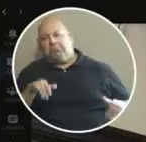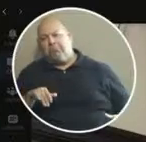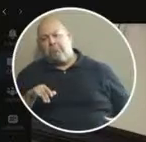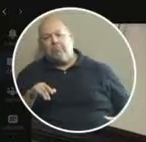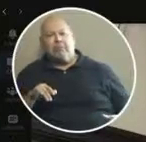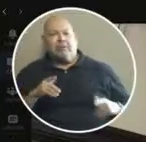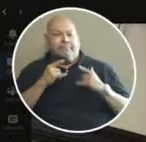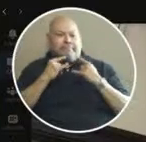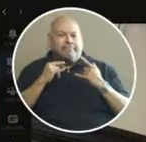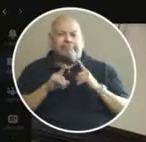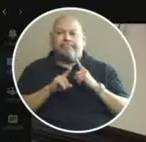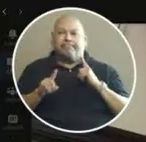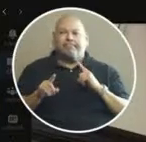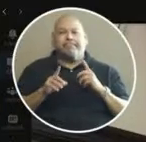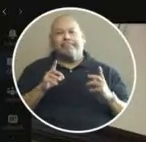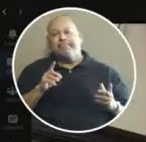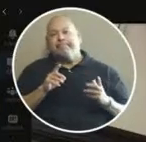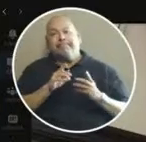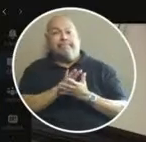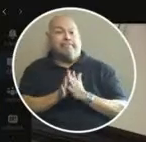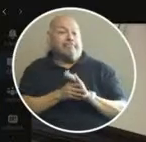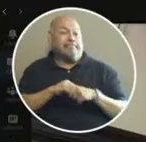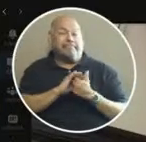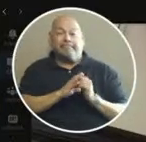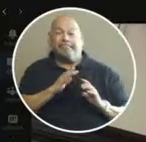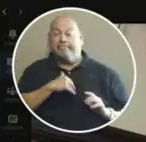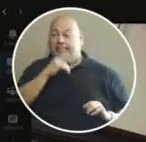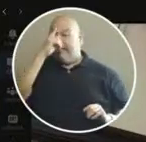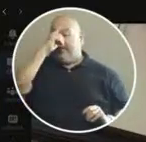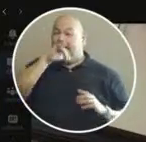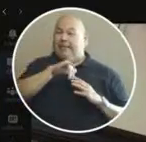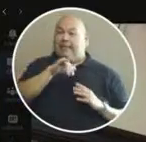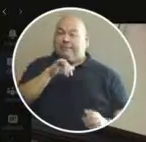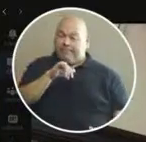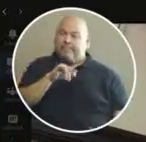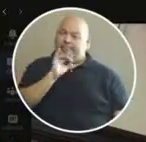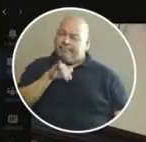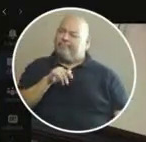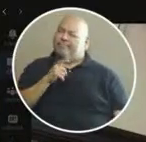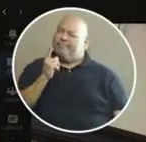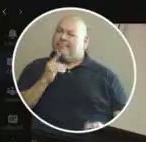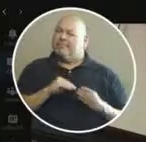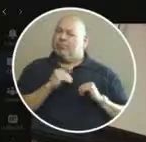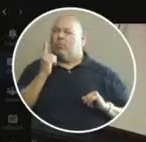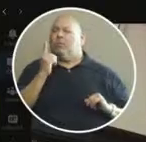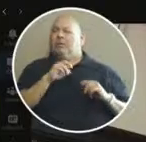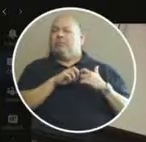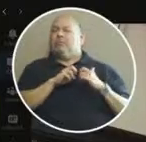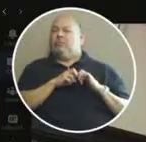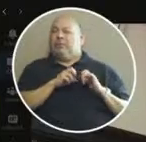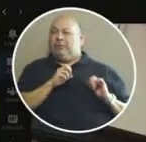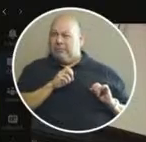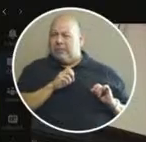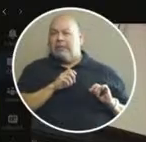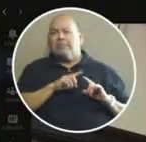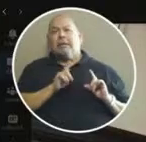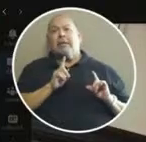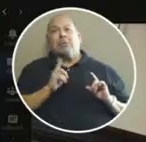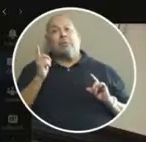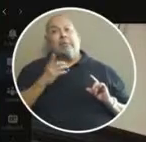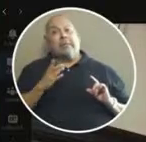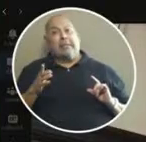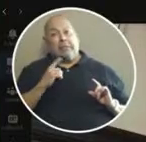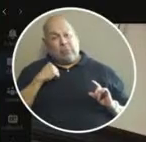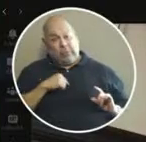distancing and washing our hands. And so I think that's the big issue, I think. But the only thing